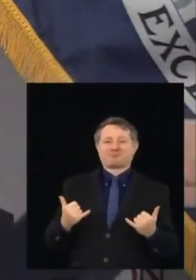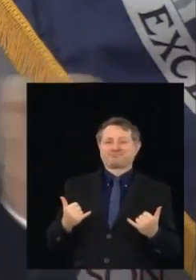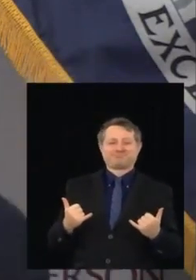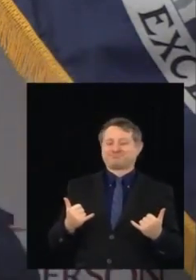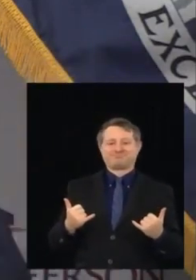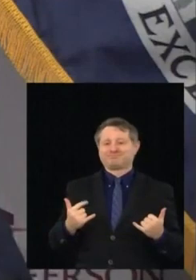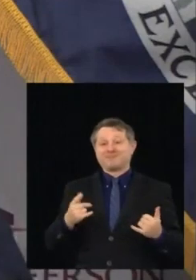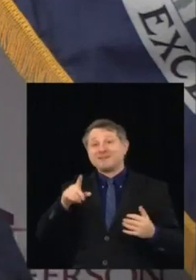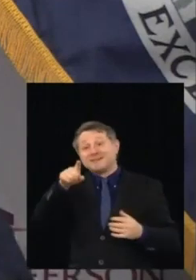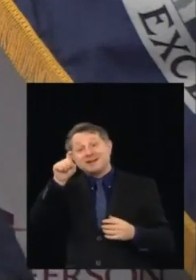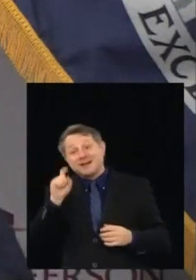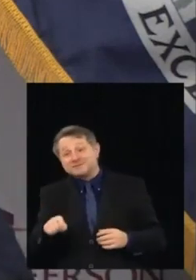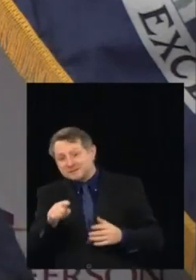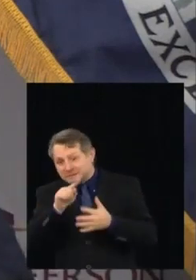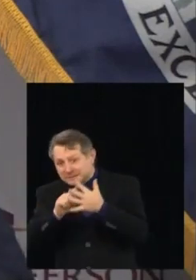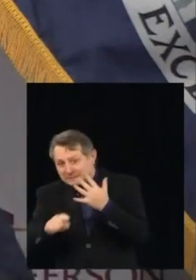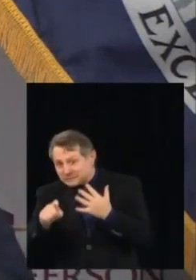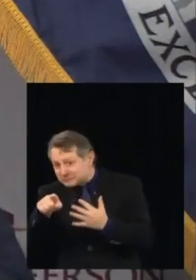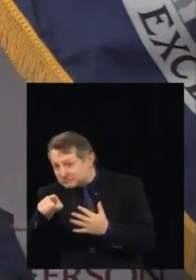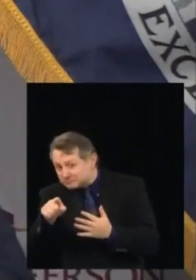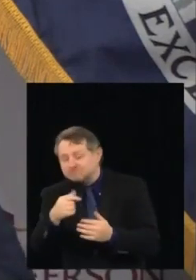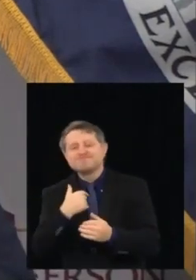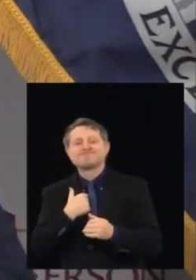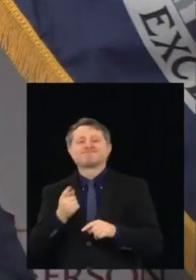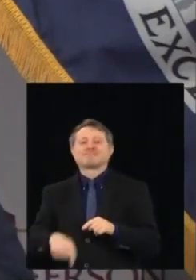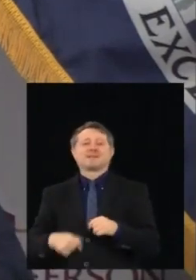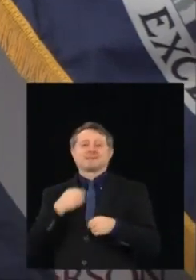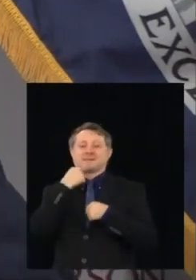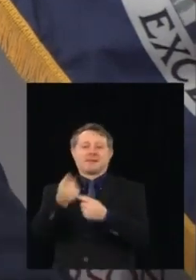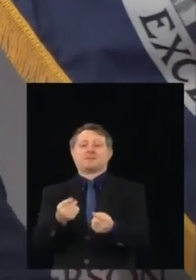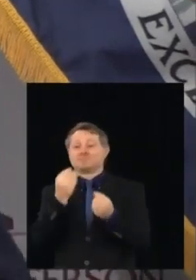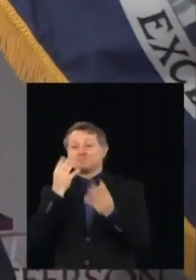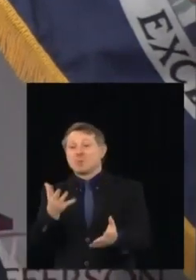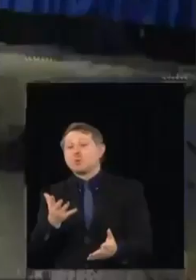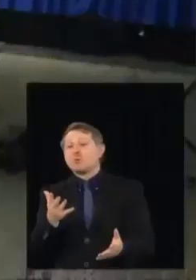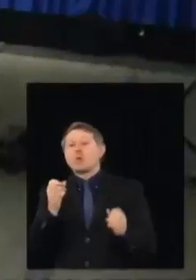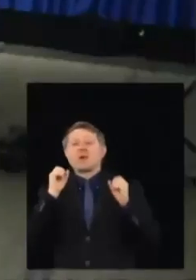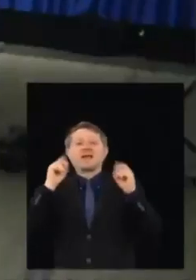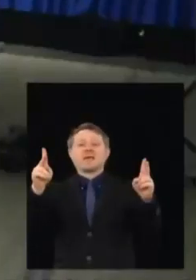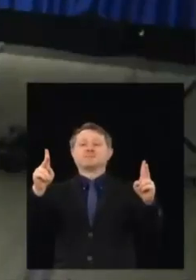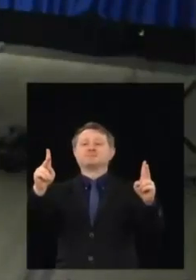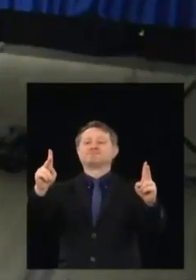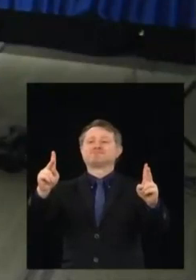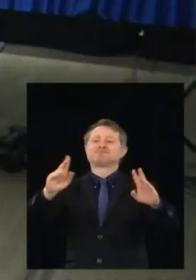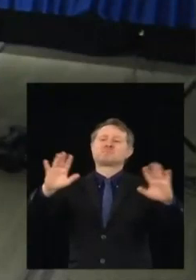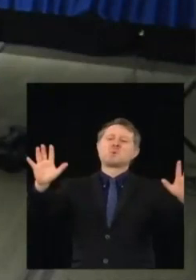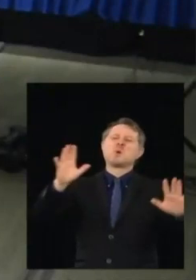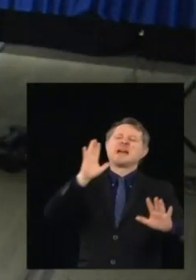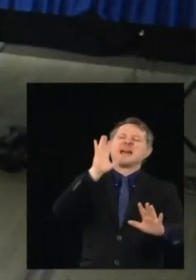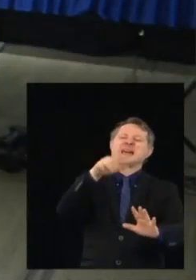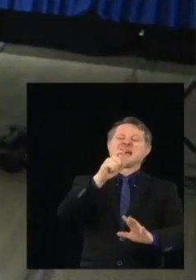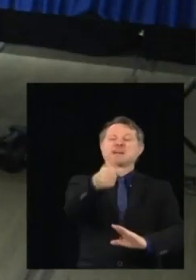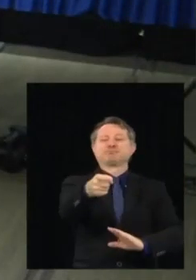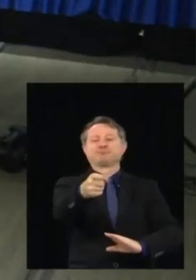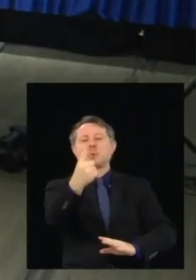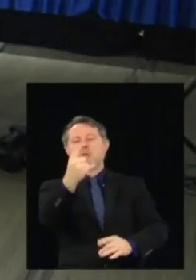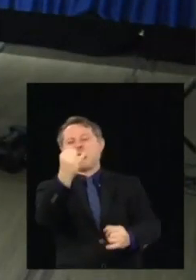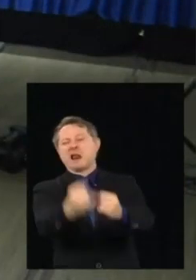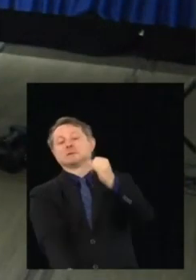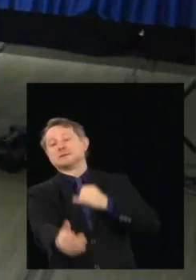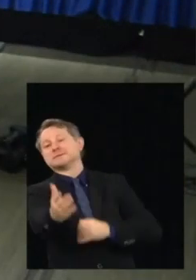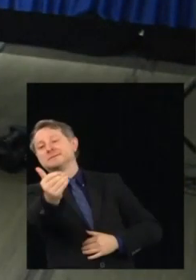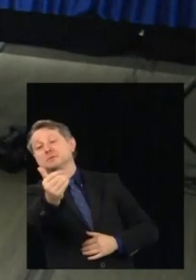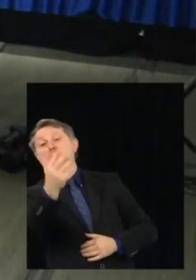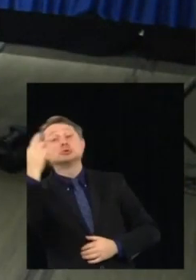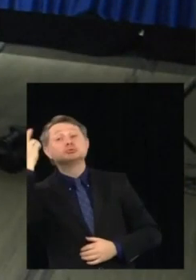should be doing in September on schools. Okay? Okay, really the last. Really quick. Only because you